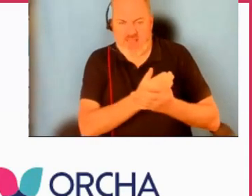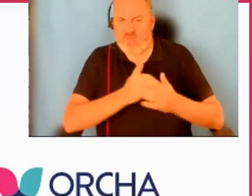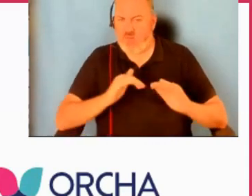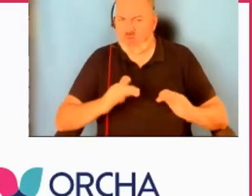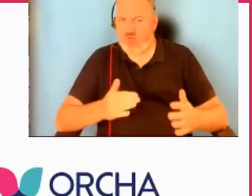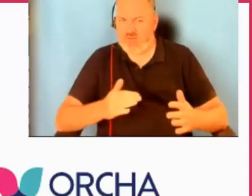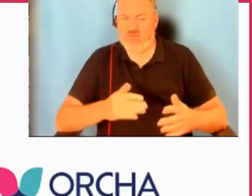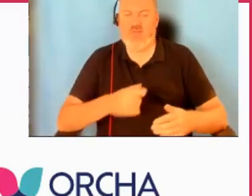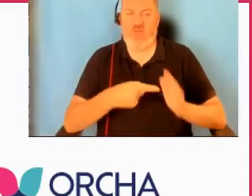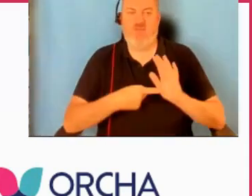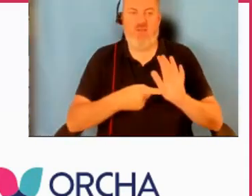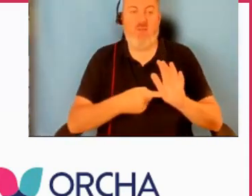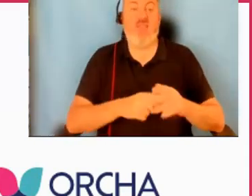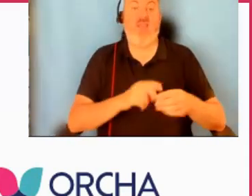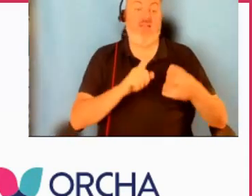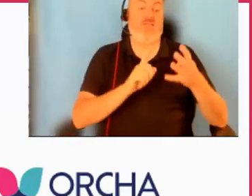Health Information Service.